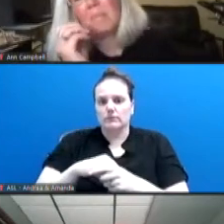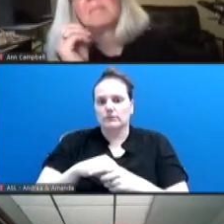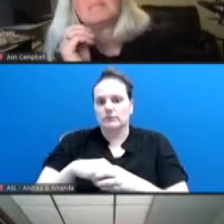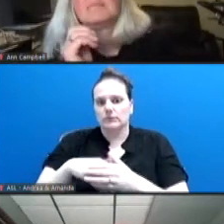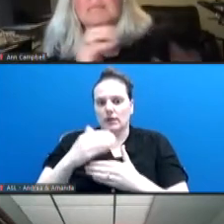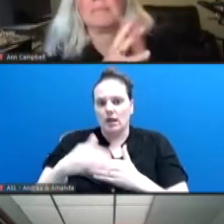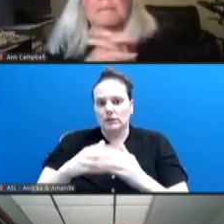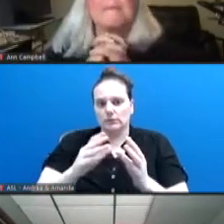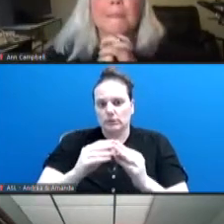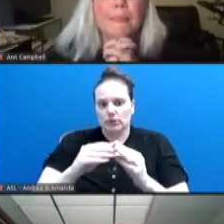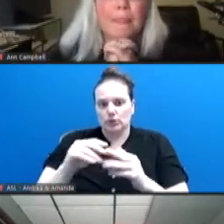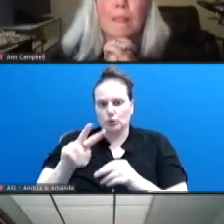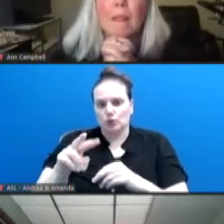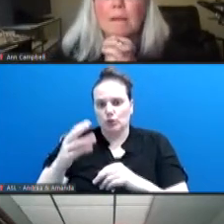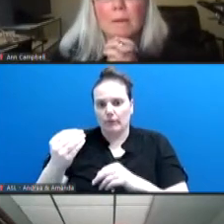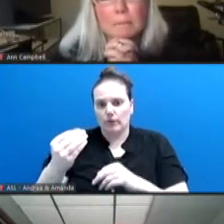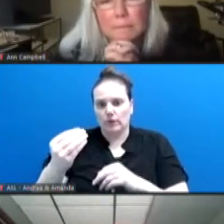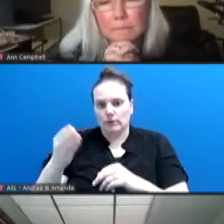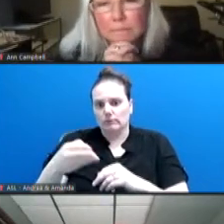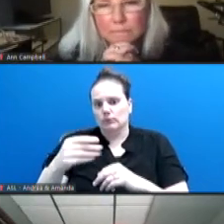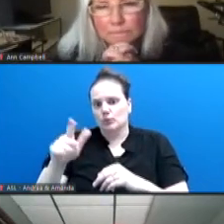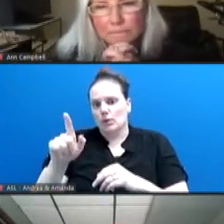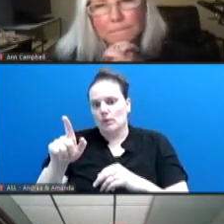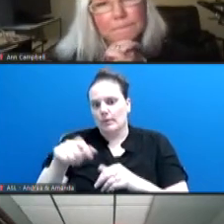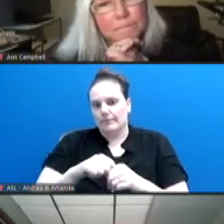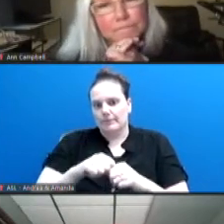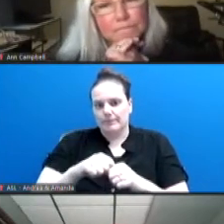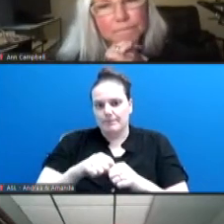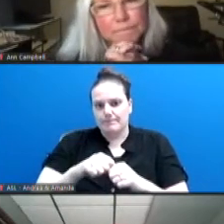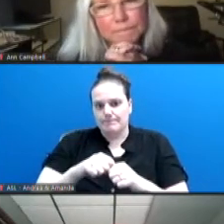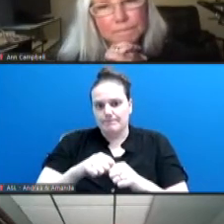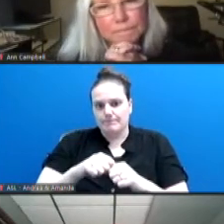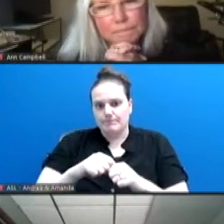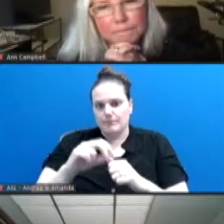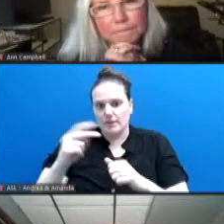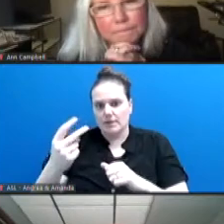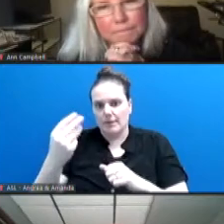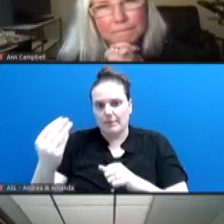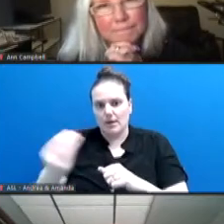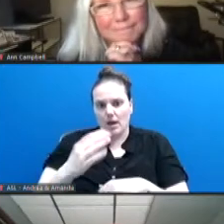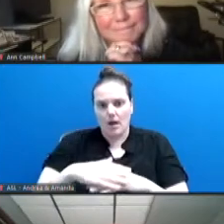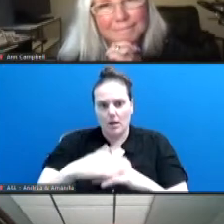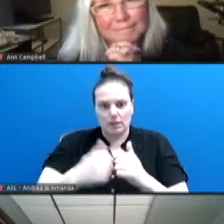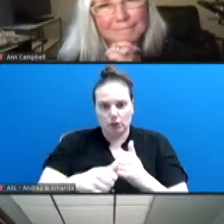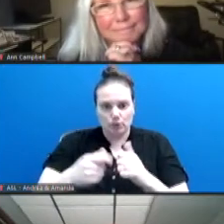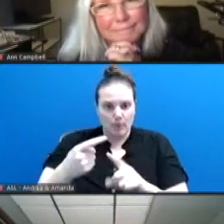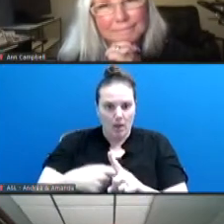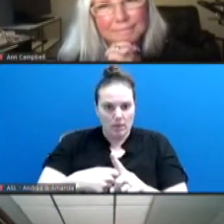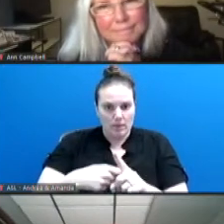is 2/14/21. That's the second Monday of each month.